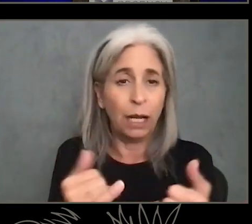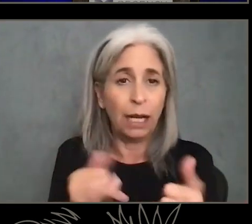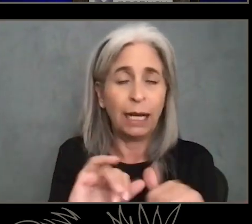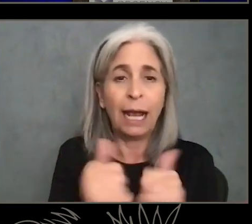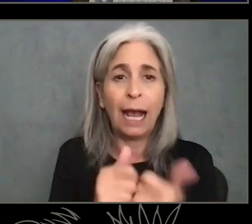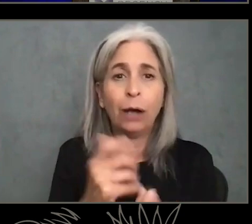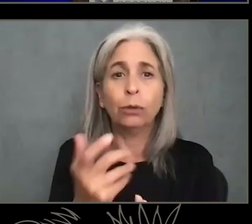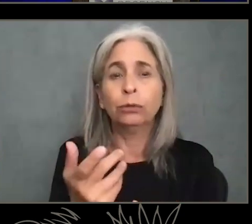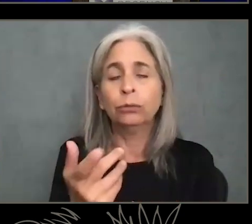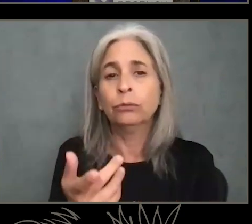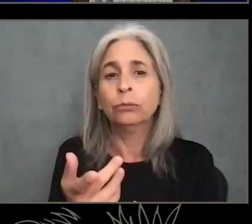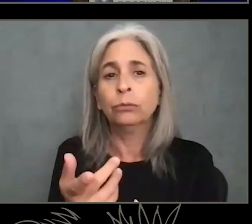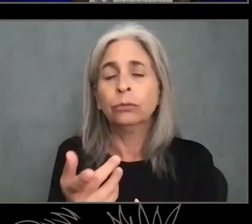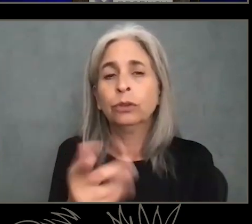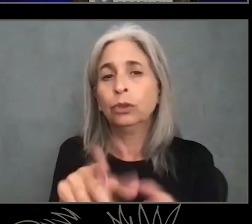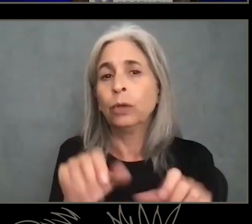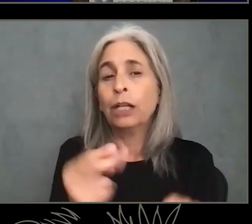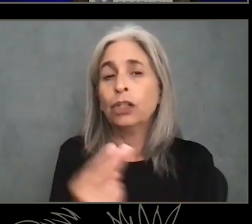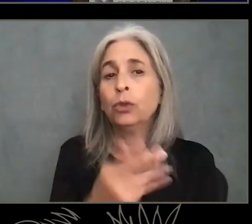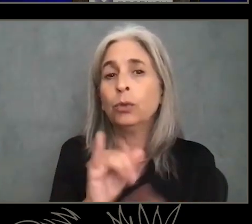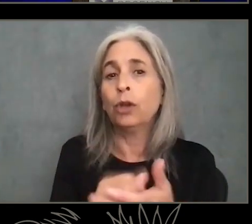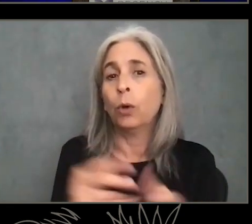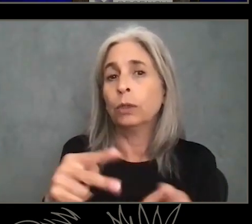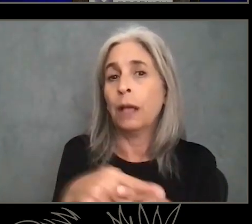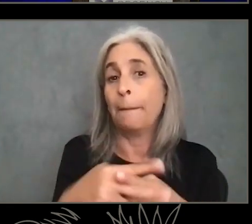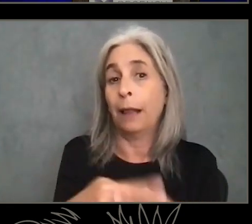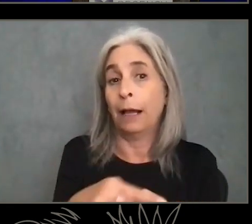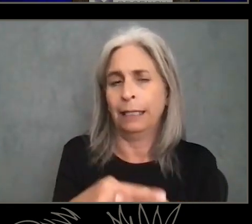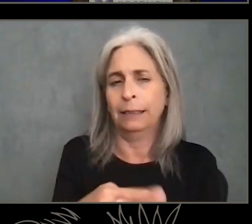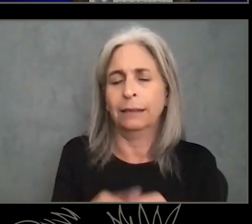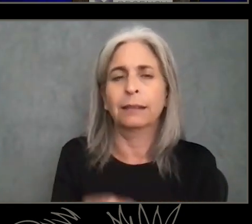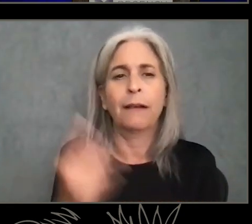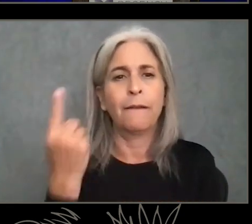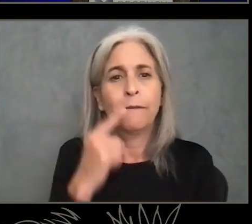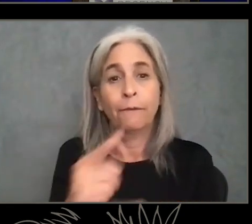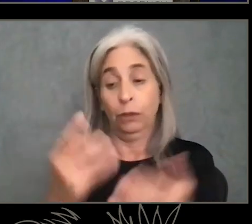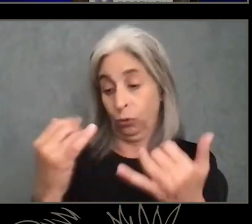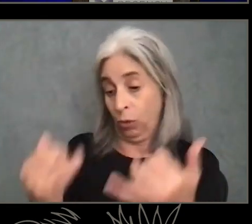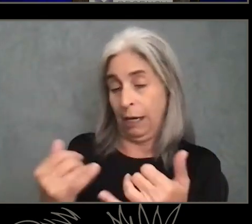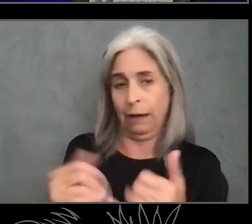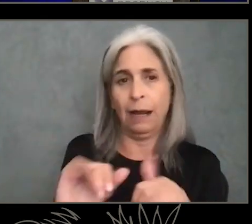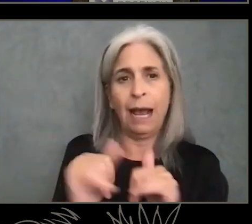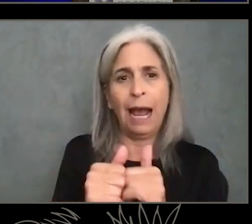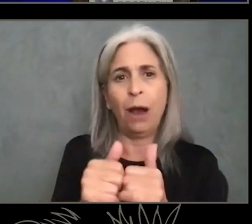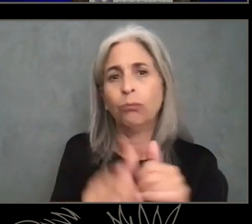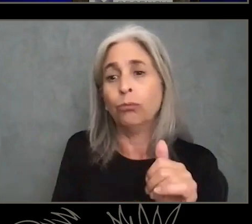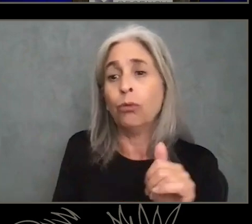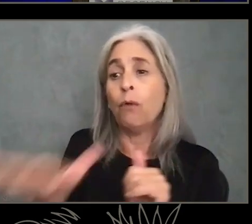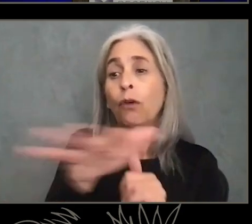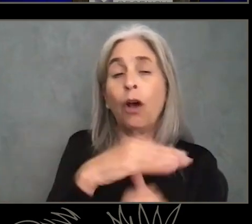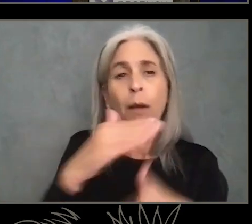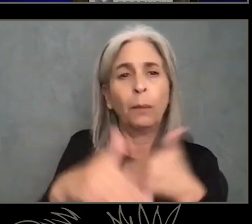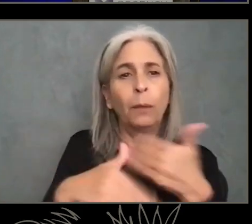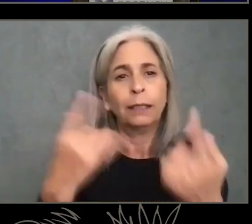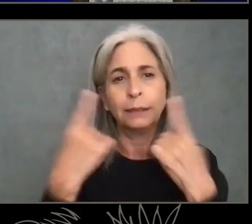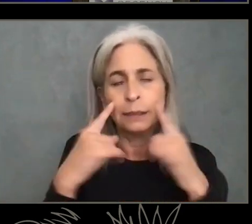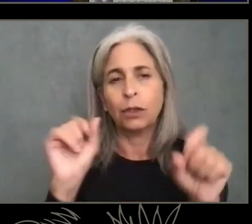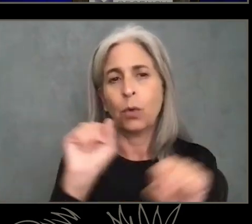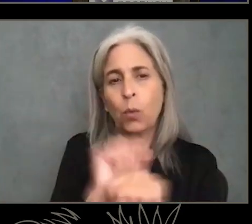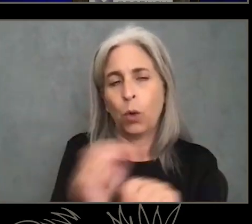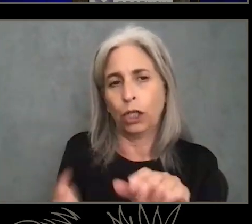can continue to use those plugins today, and how the overall process works.